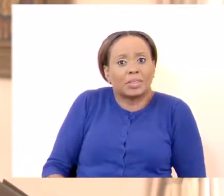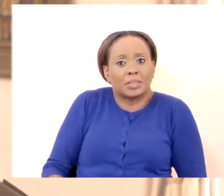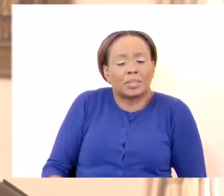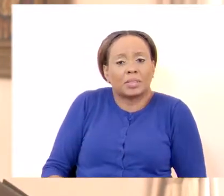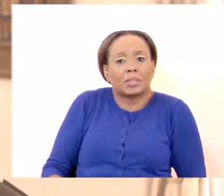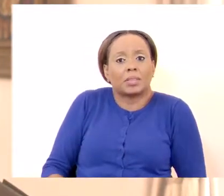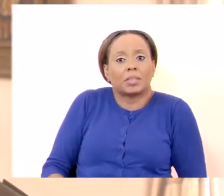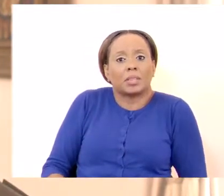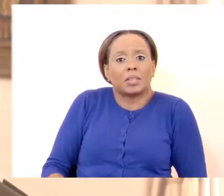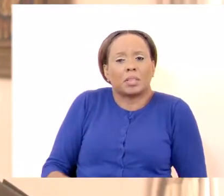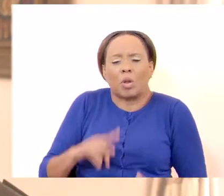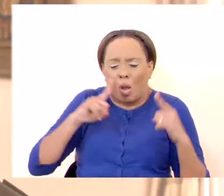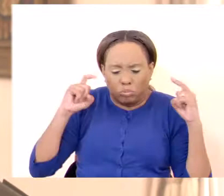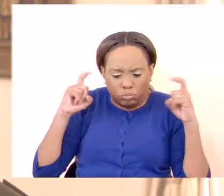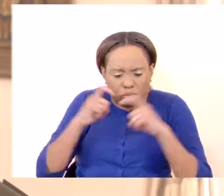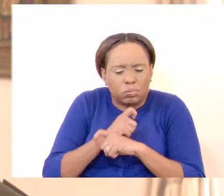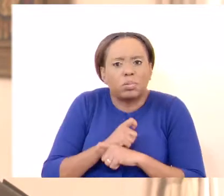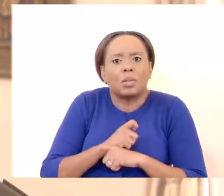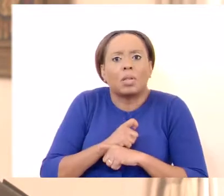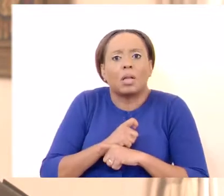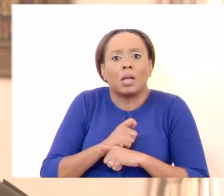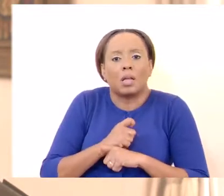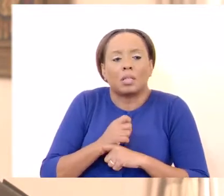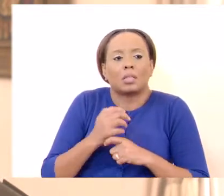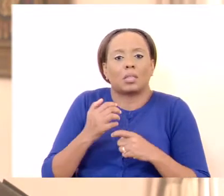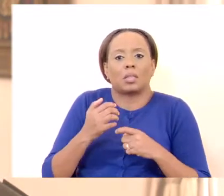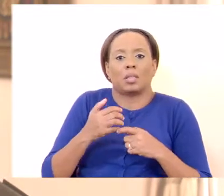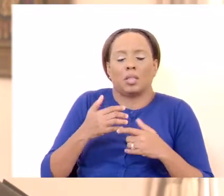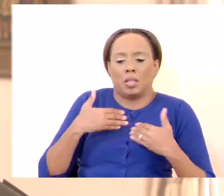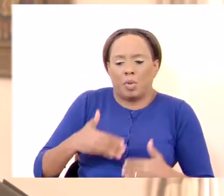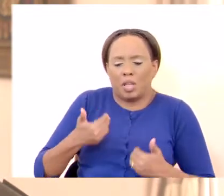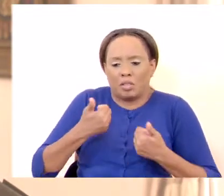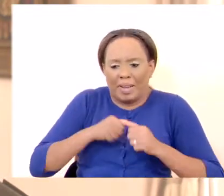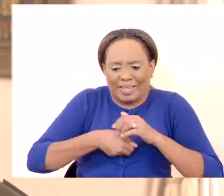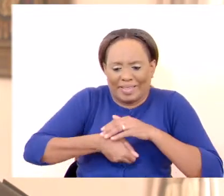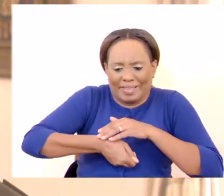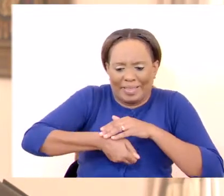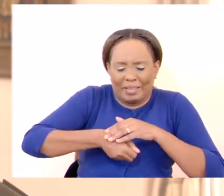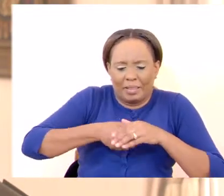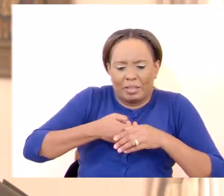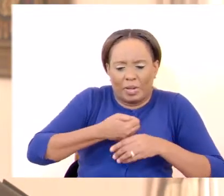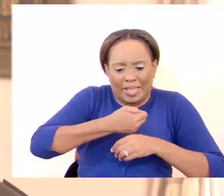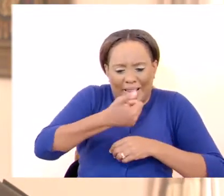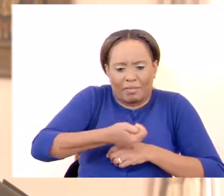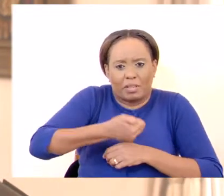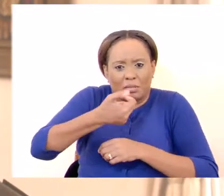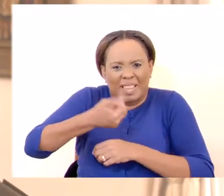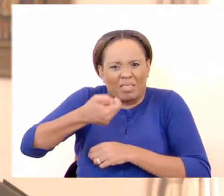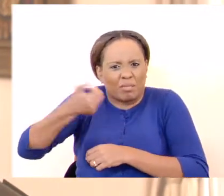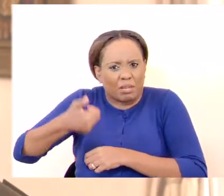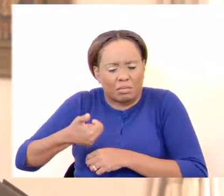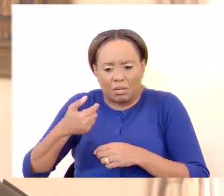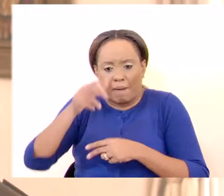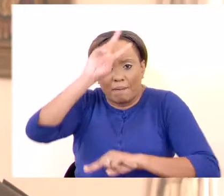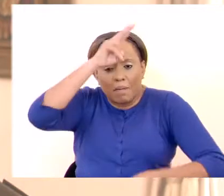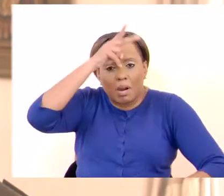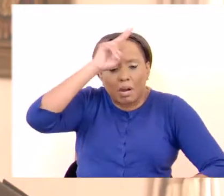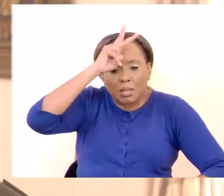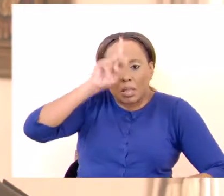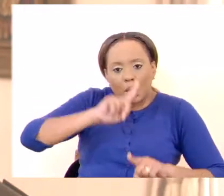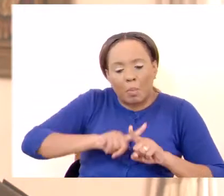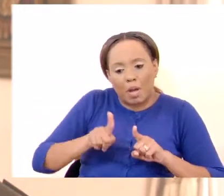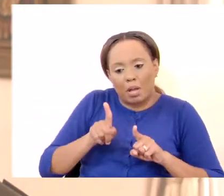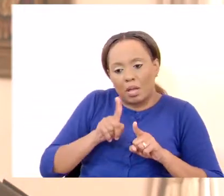very complicated way of eliminating the virus, has a hyper response which unfortunately spills